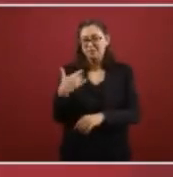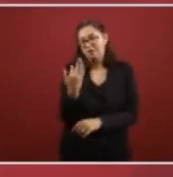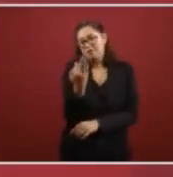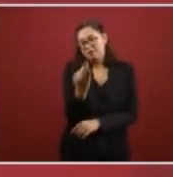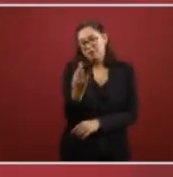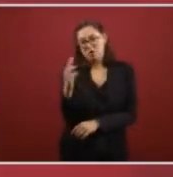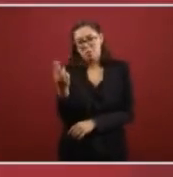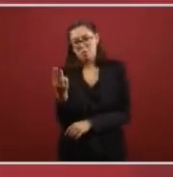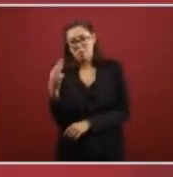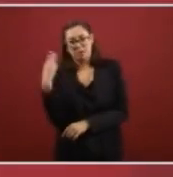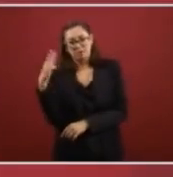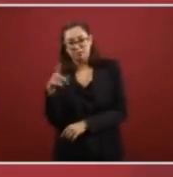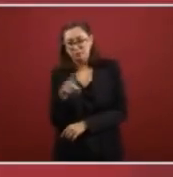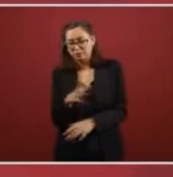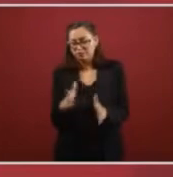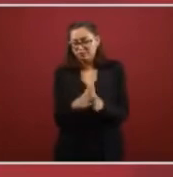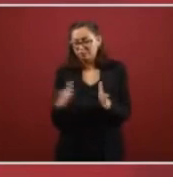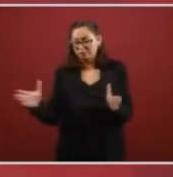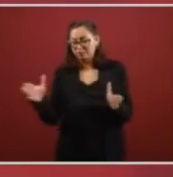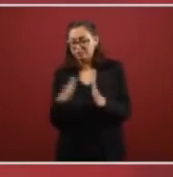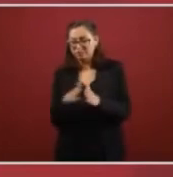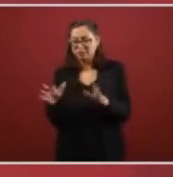In February and March.